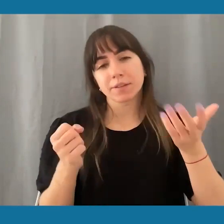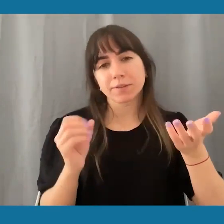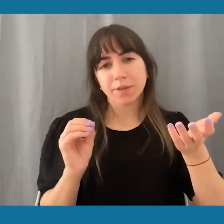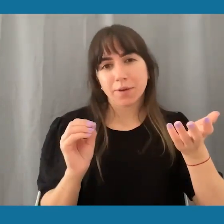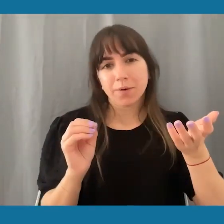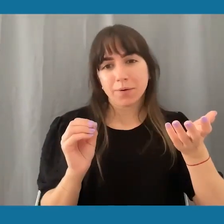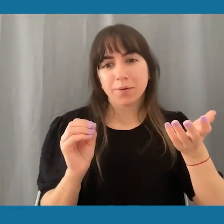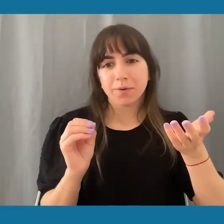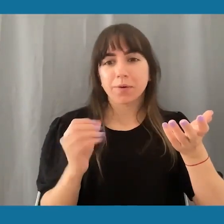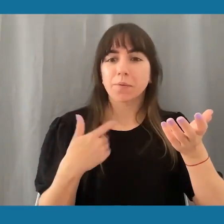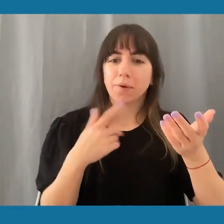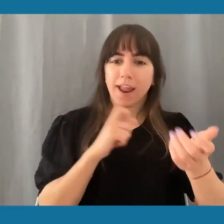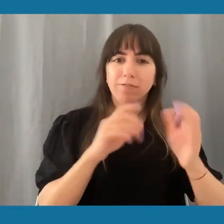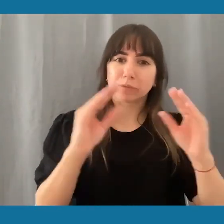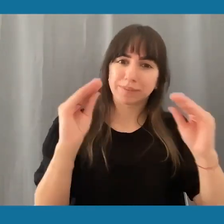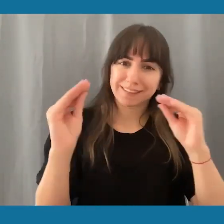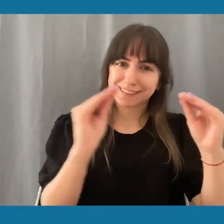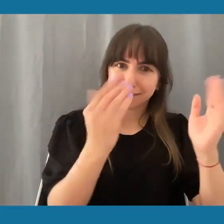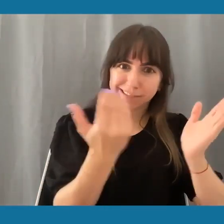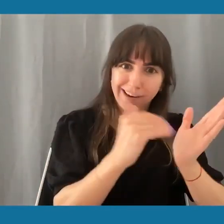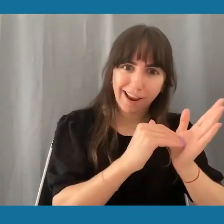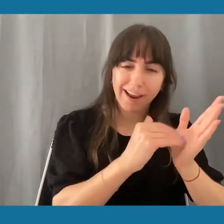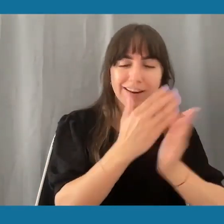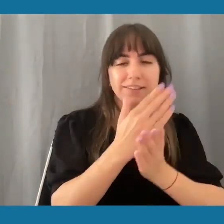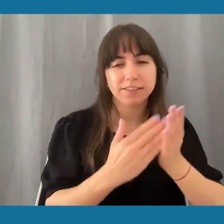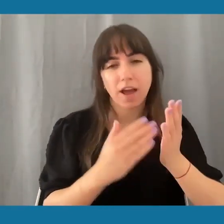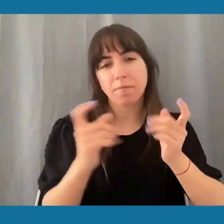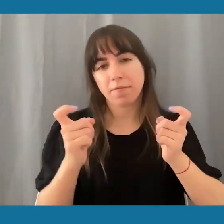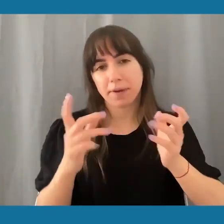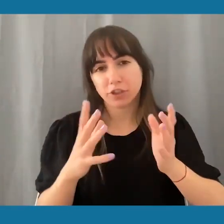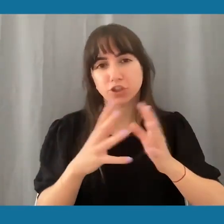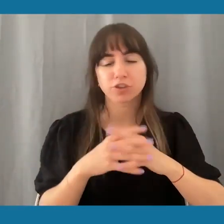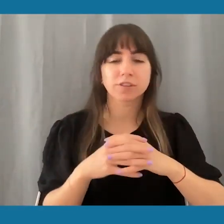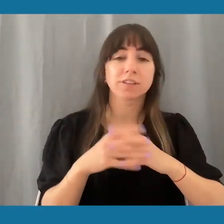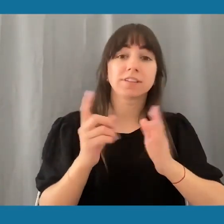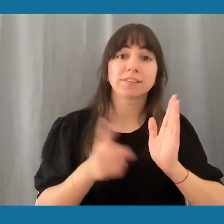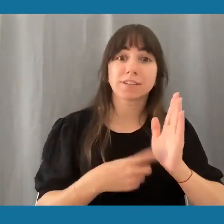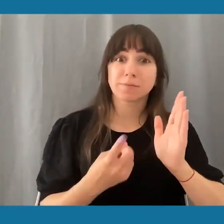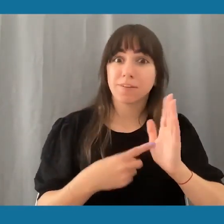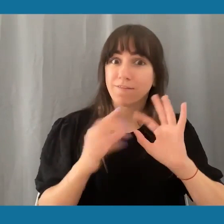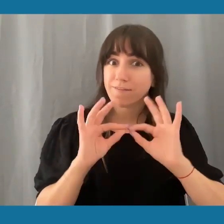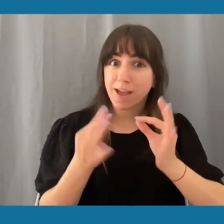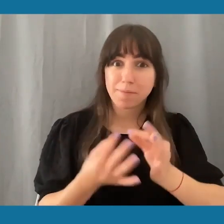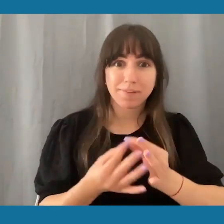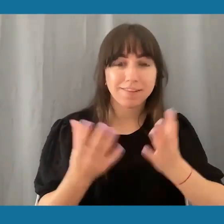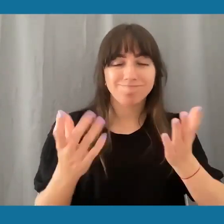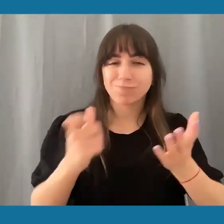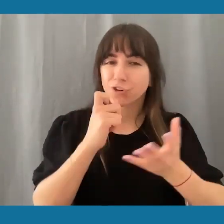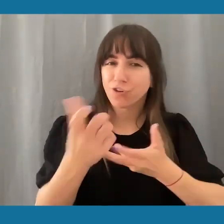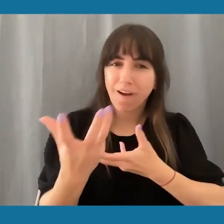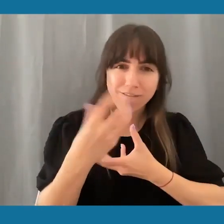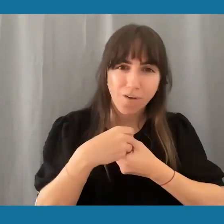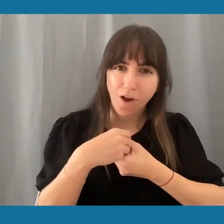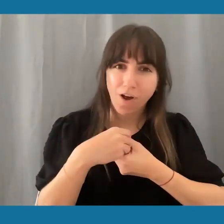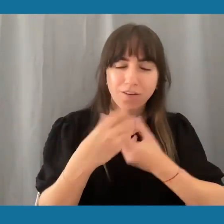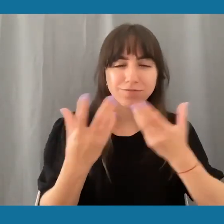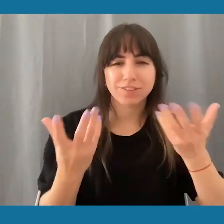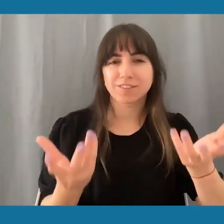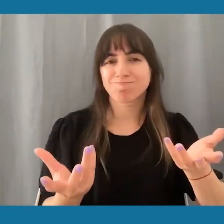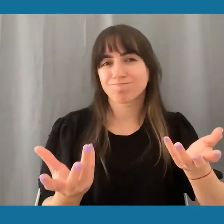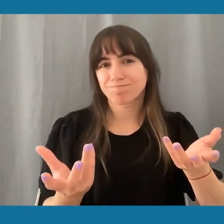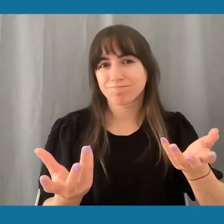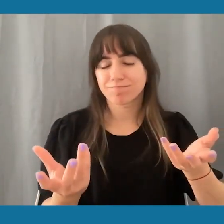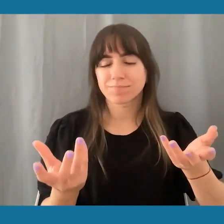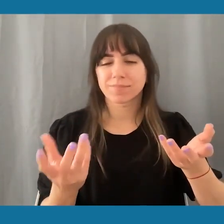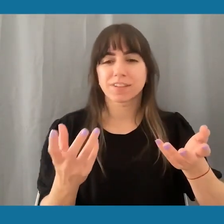as involved as they could be or should be. So that's kind of how it all started.